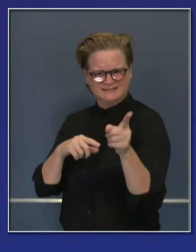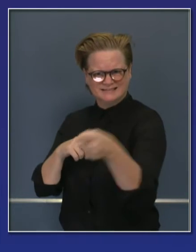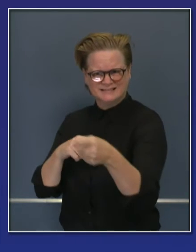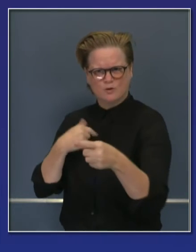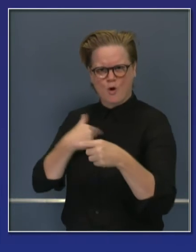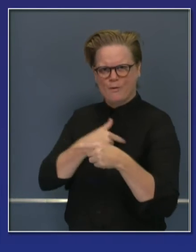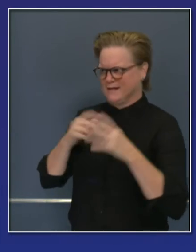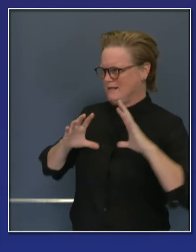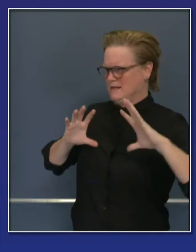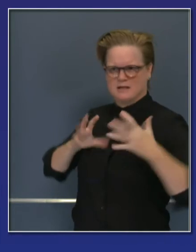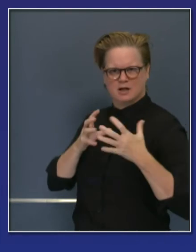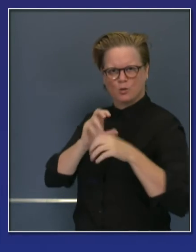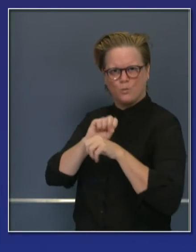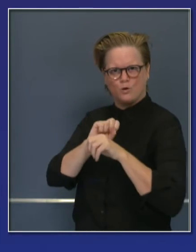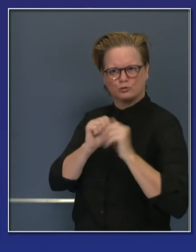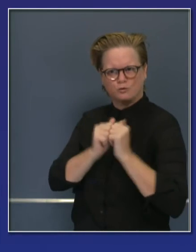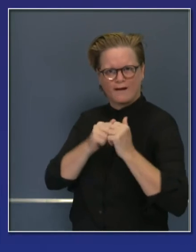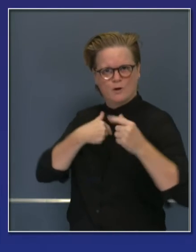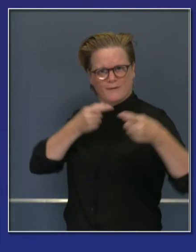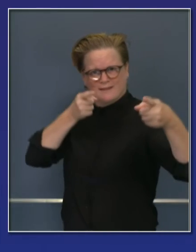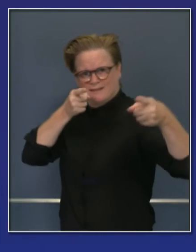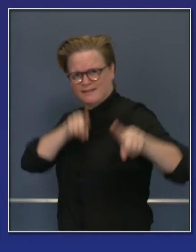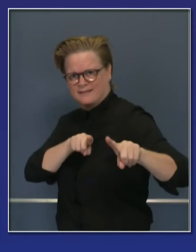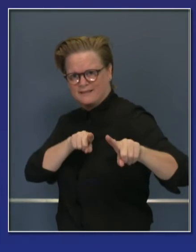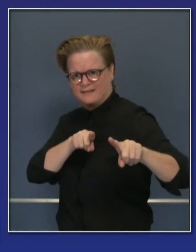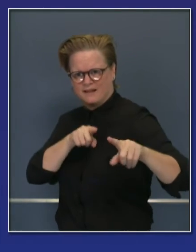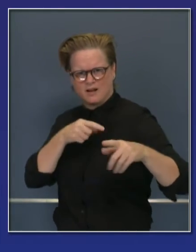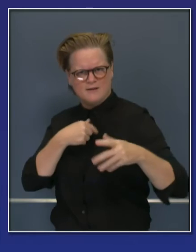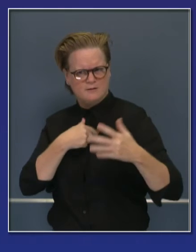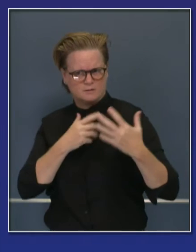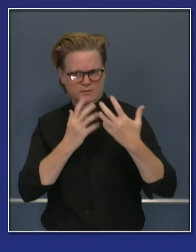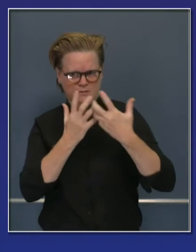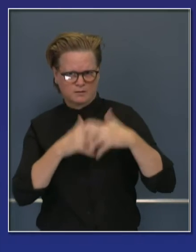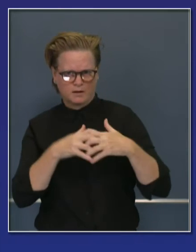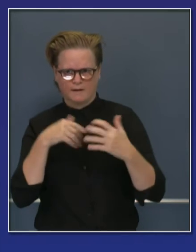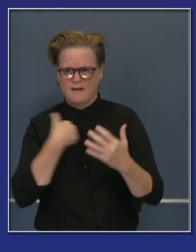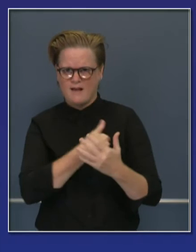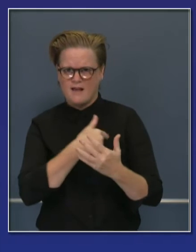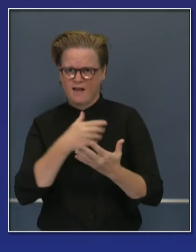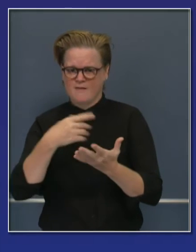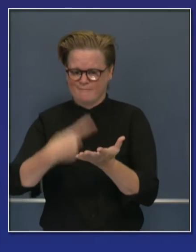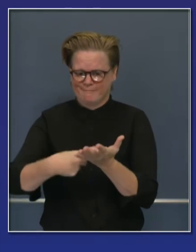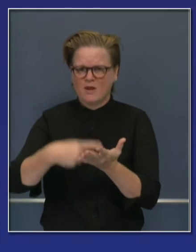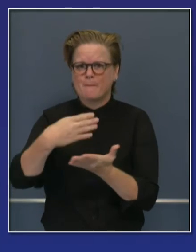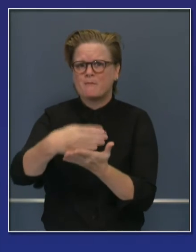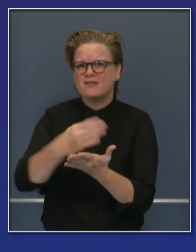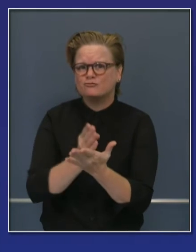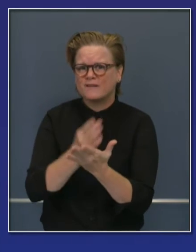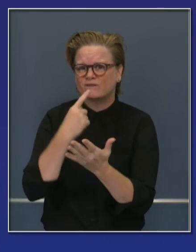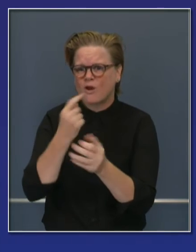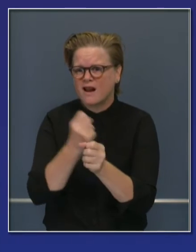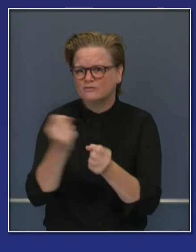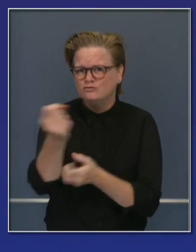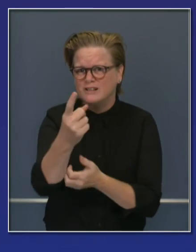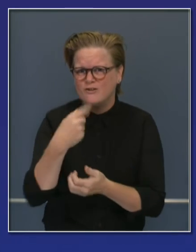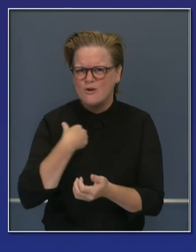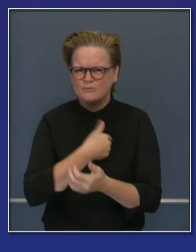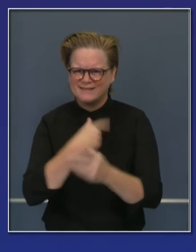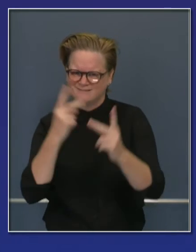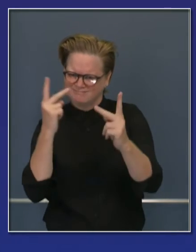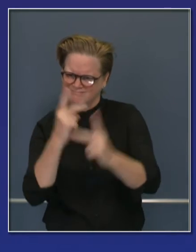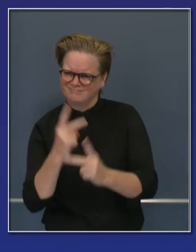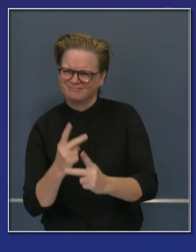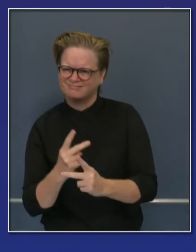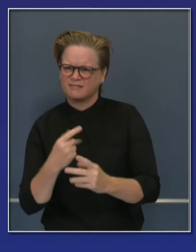submitting to the legislature a new budget. I'm working on the state budget for the next fiscal year. We'll be submitting that budget